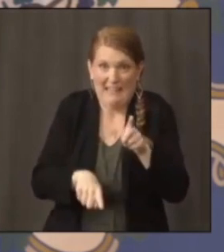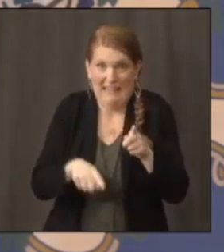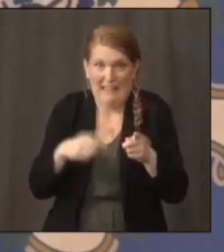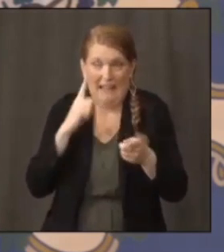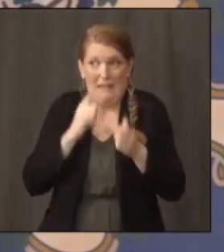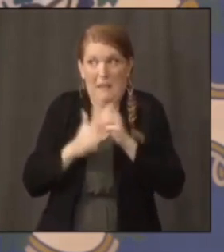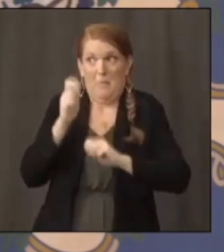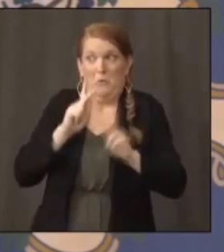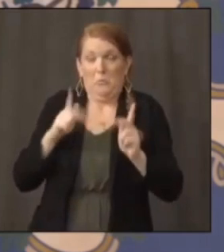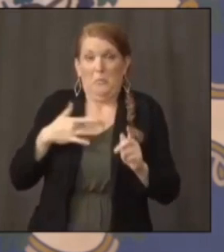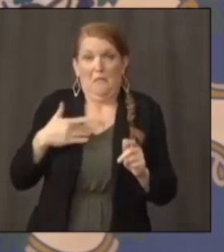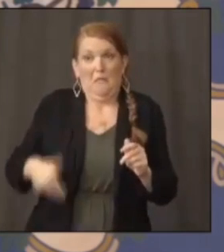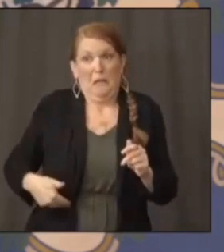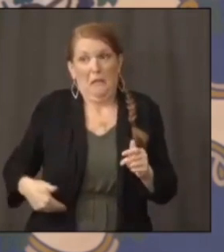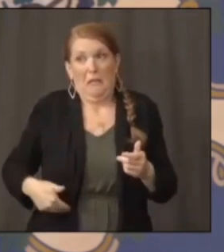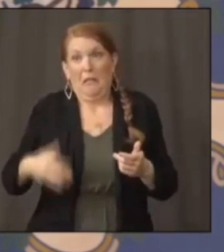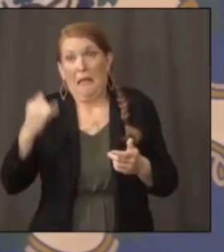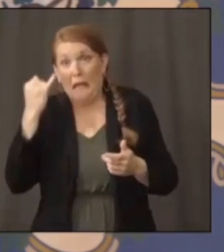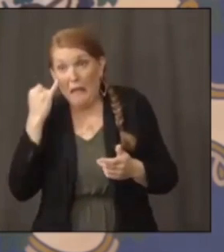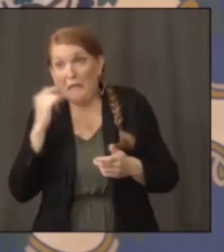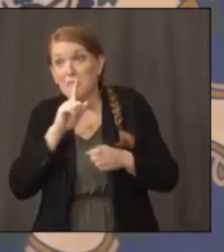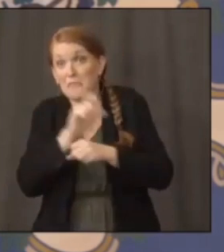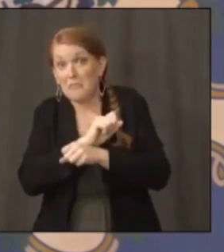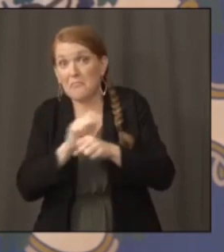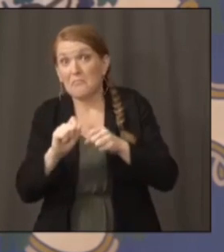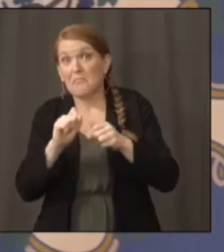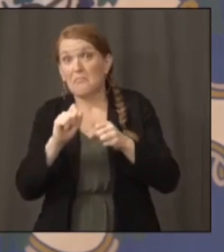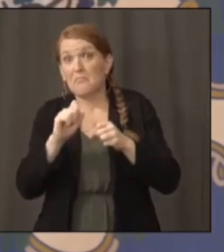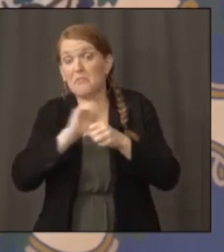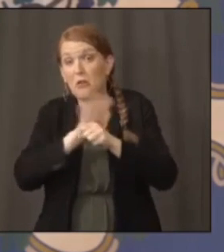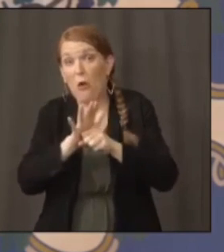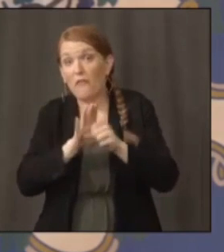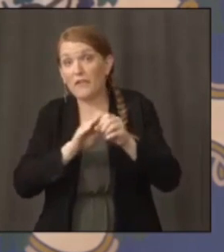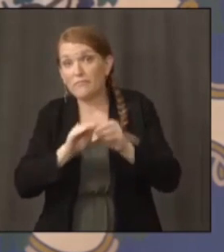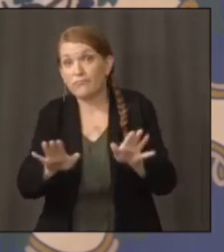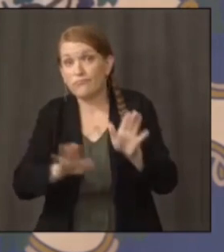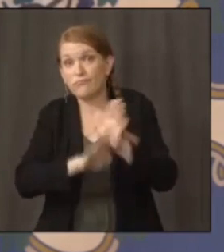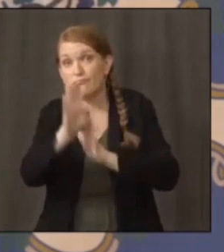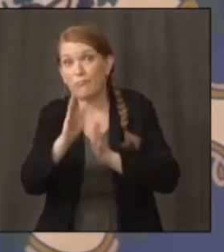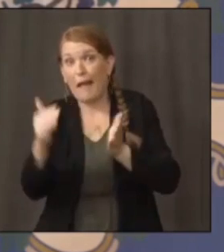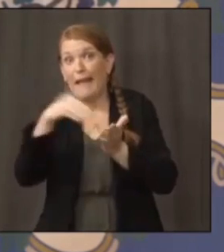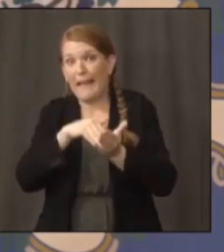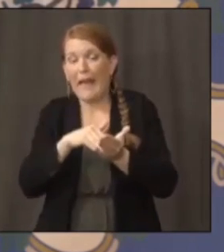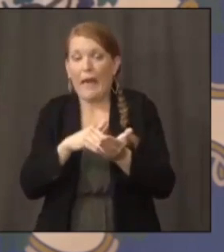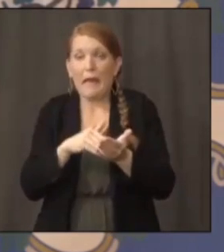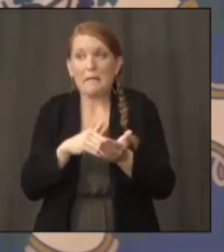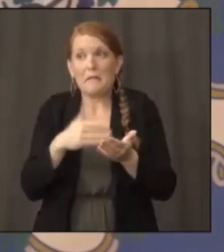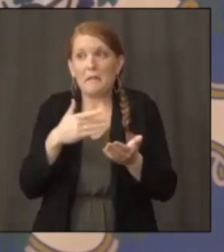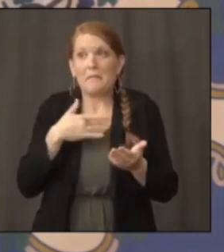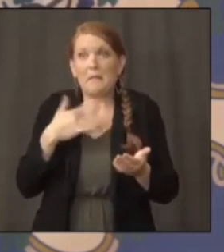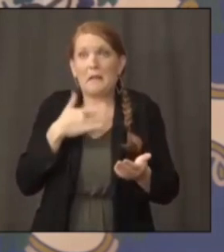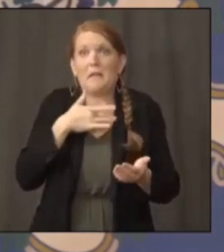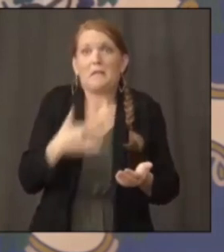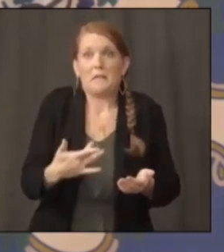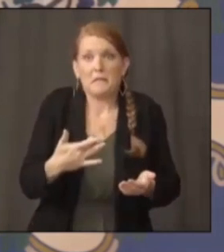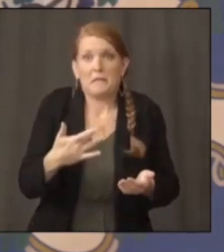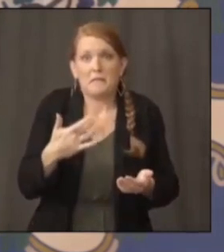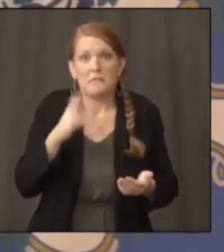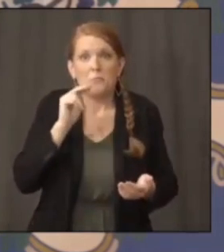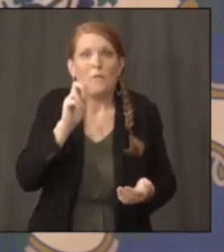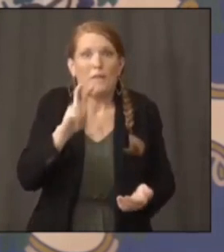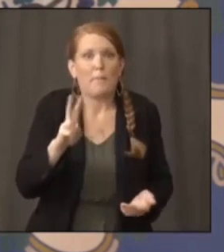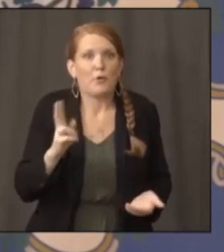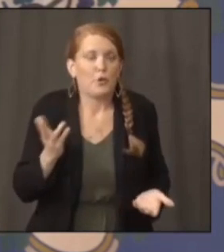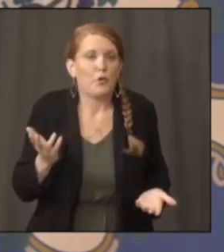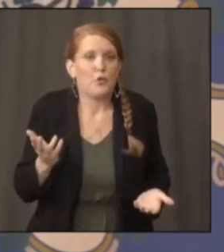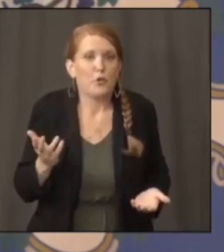resurgence, November will probably be a pretty tough month. You know, obviously I was worried about April going back a few months because I thought that's when